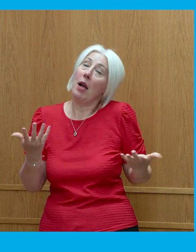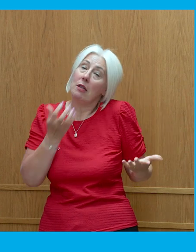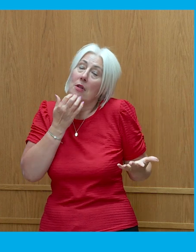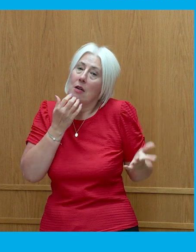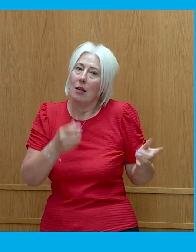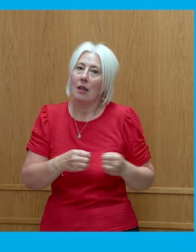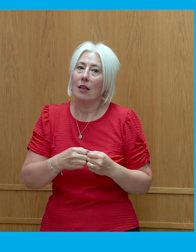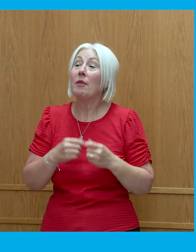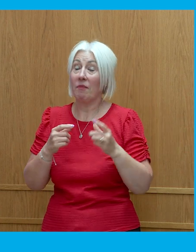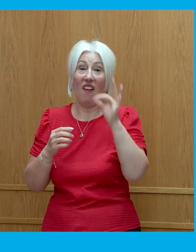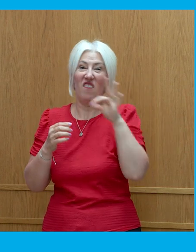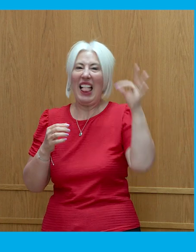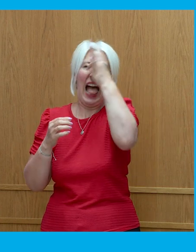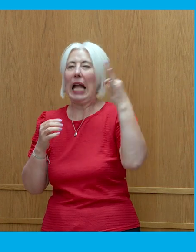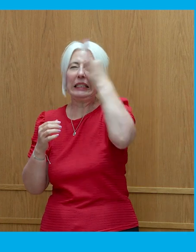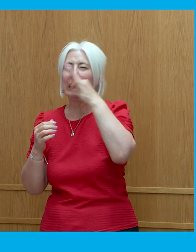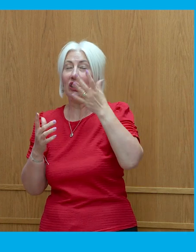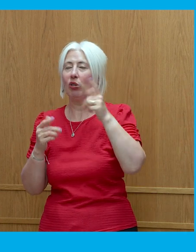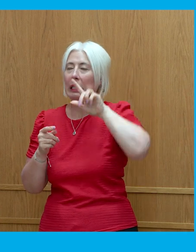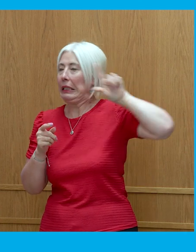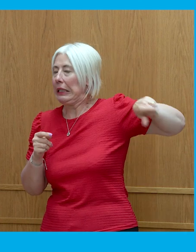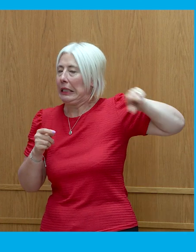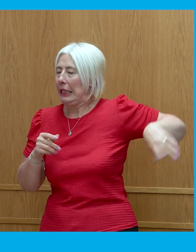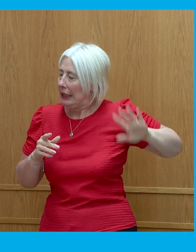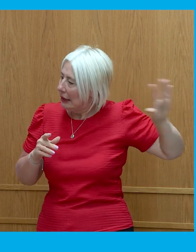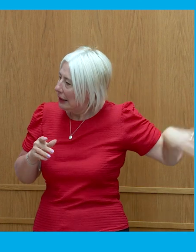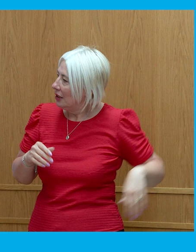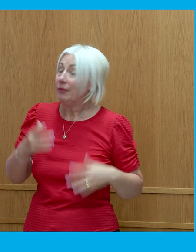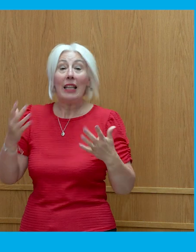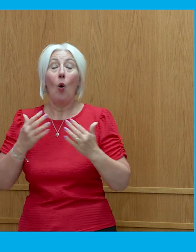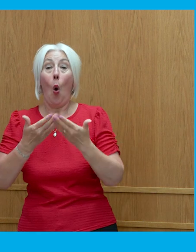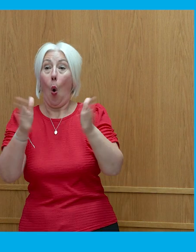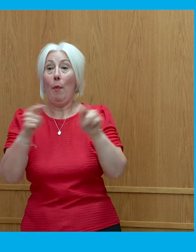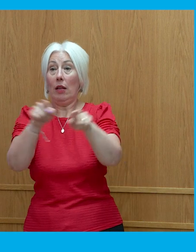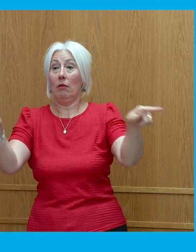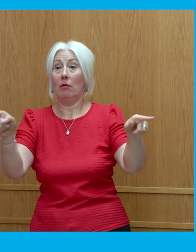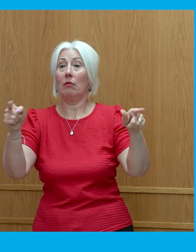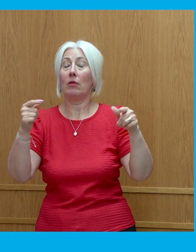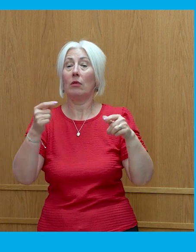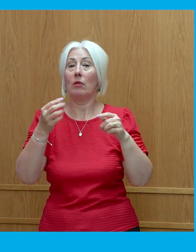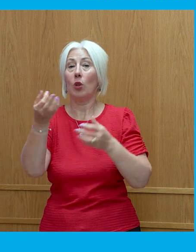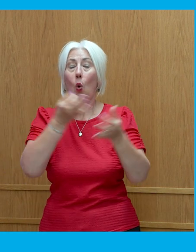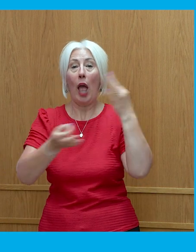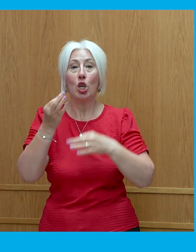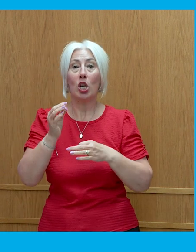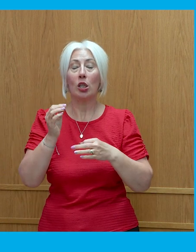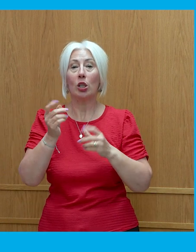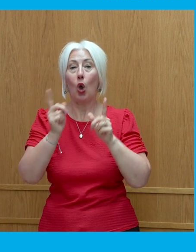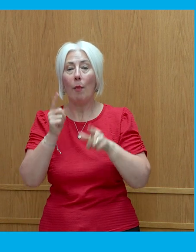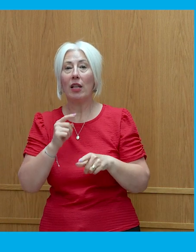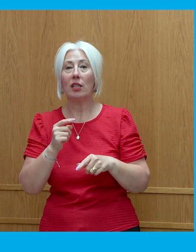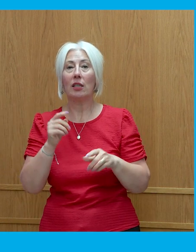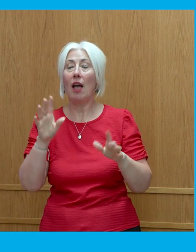The fly that keeps buzzing around your face. There's an image. I'm going to open up to questions or comments. I'll take two or three